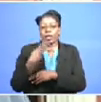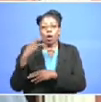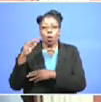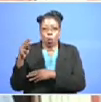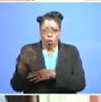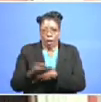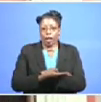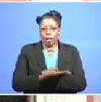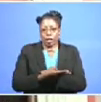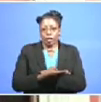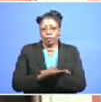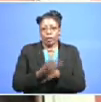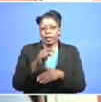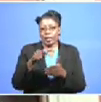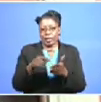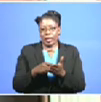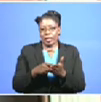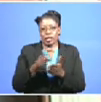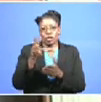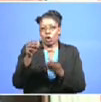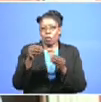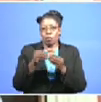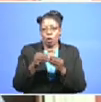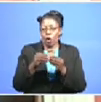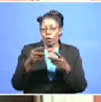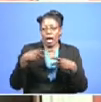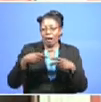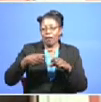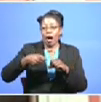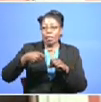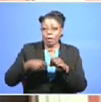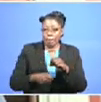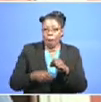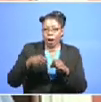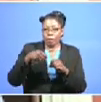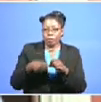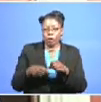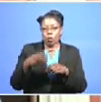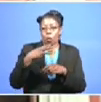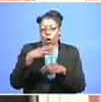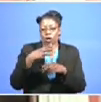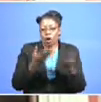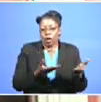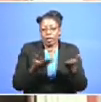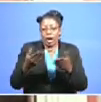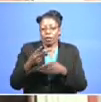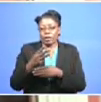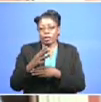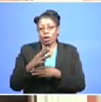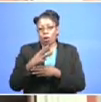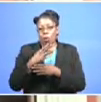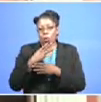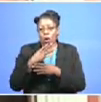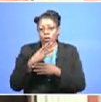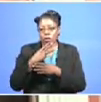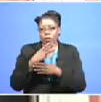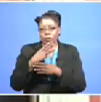have running water. No longer they ever use pumps and contend with the toting of water. Our guests